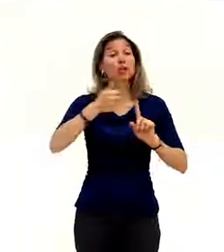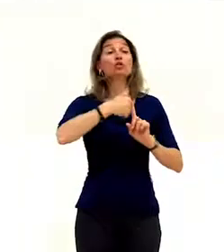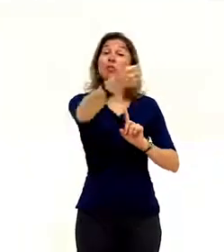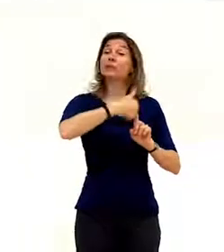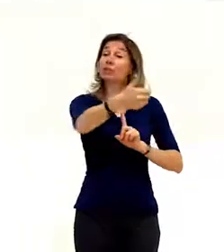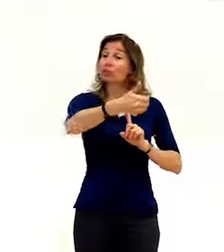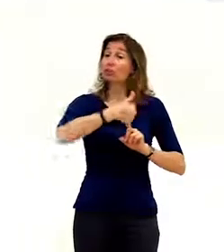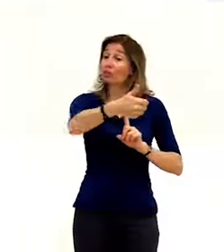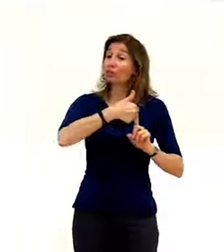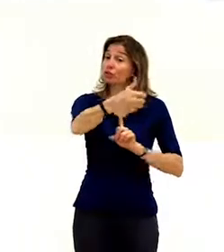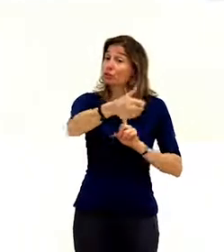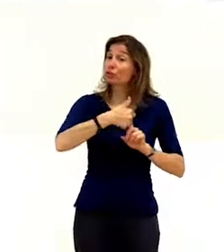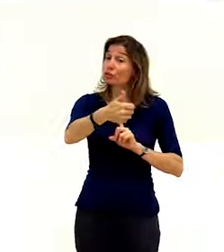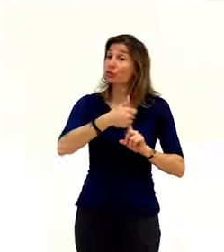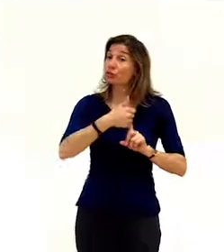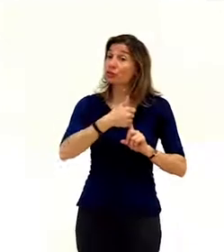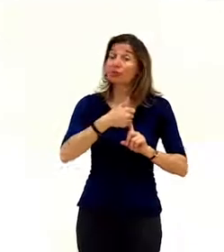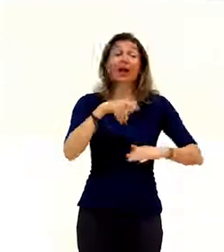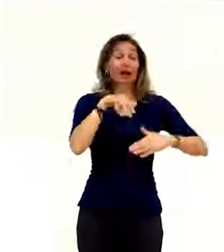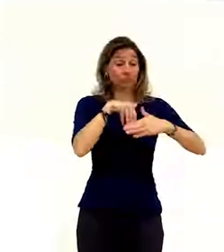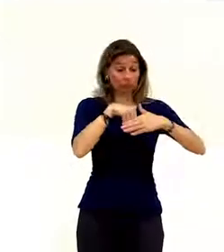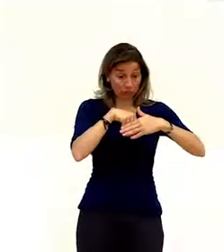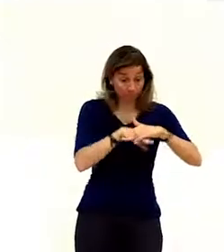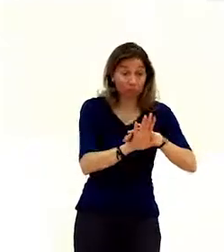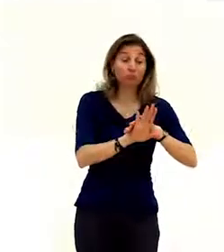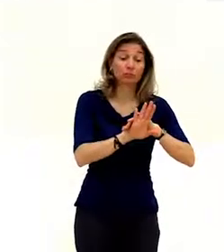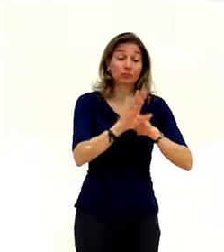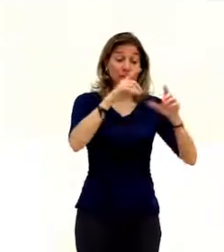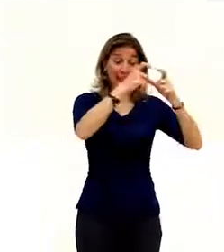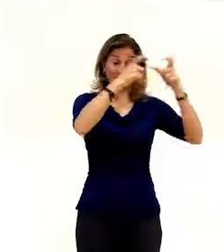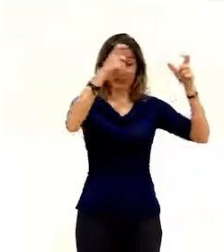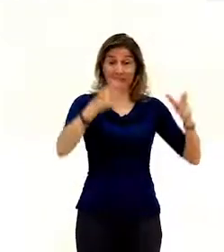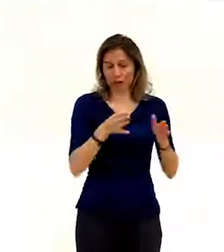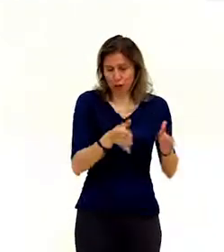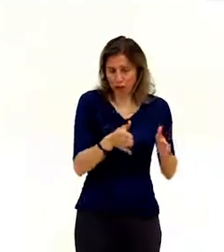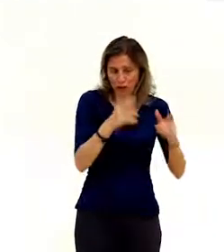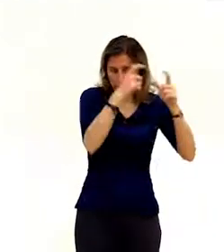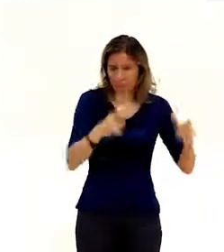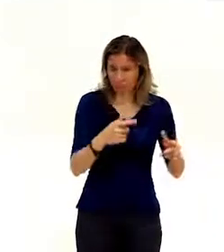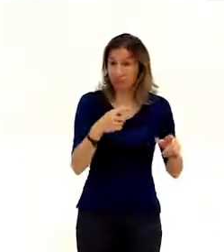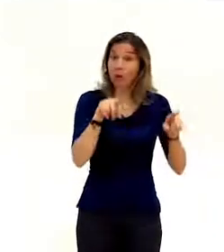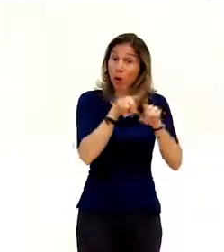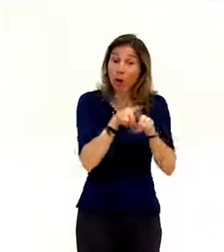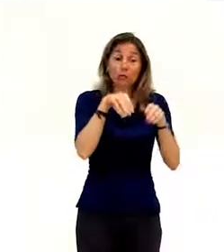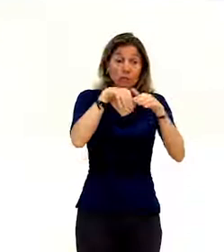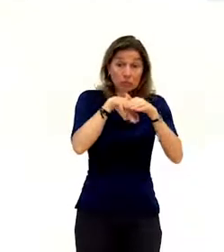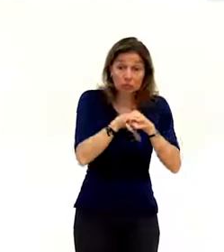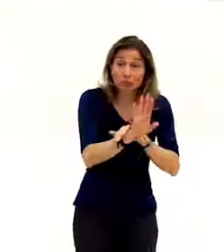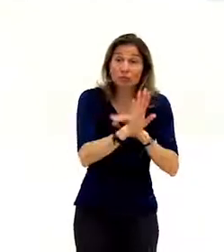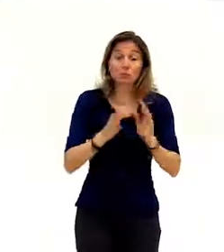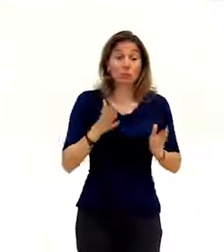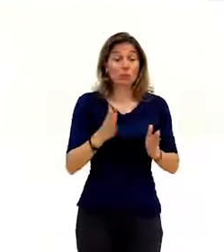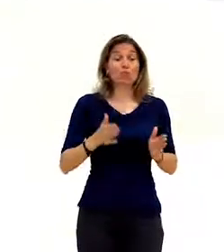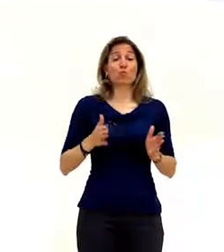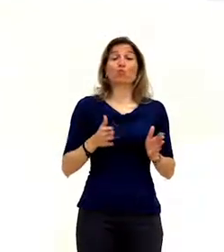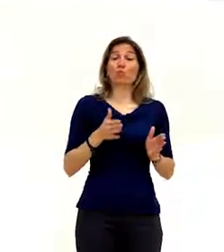transportation, not only the access to the train station, but also access to the rolling stock or the